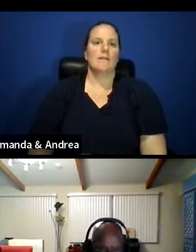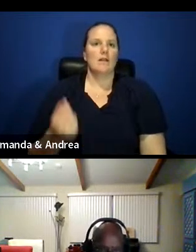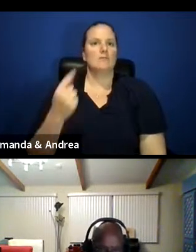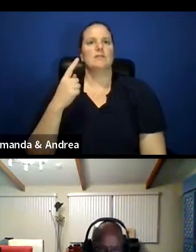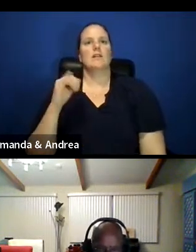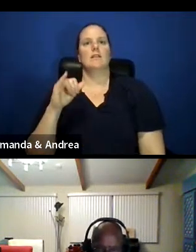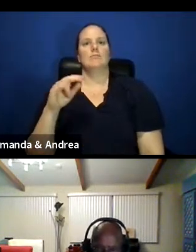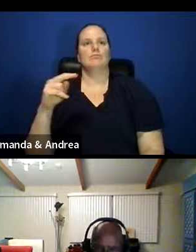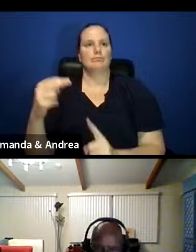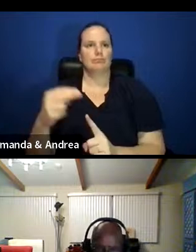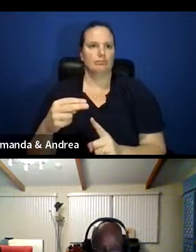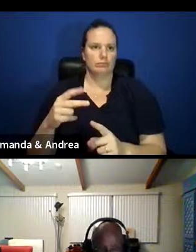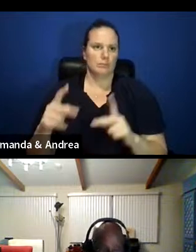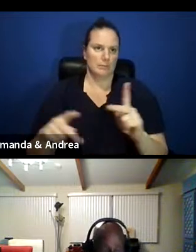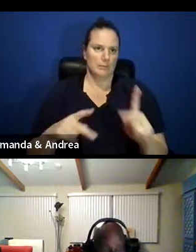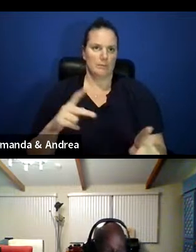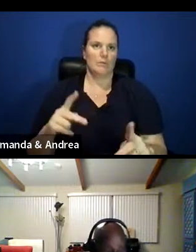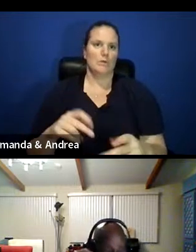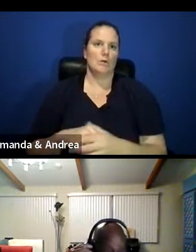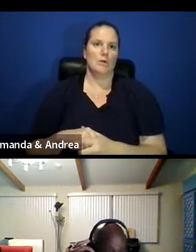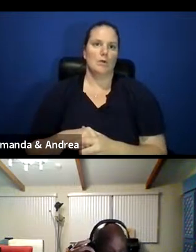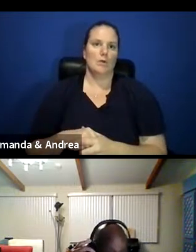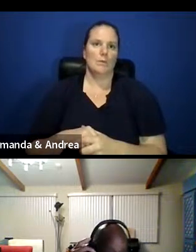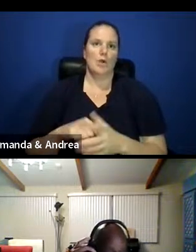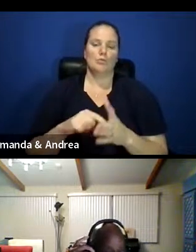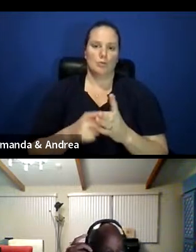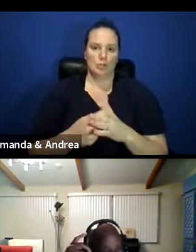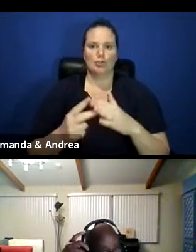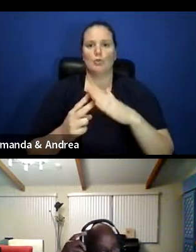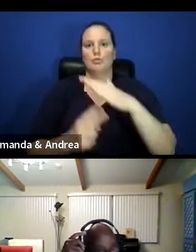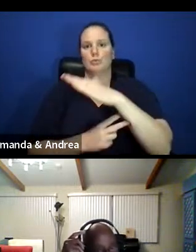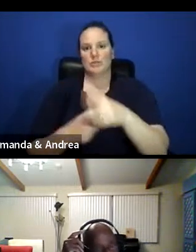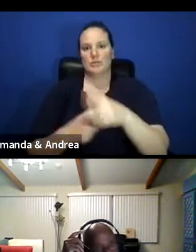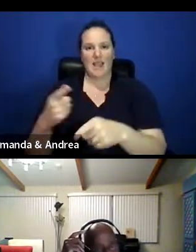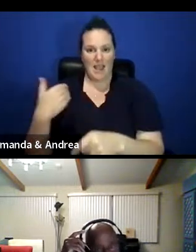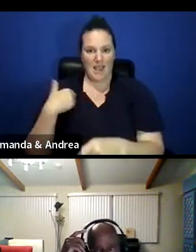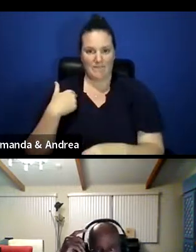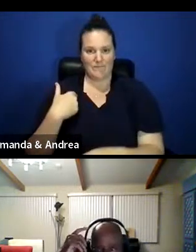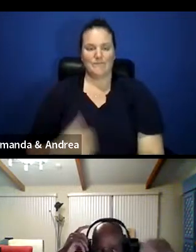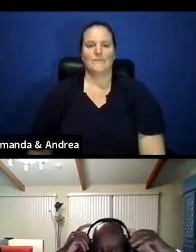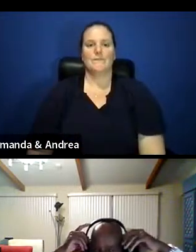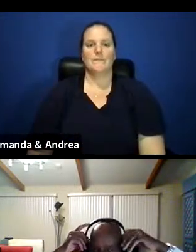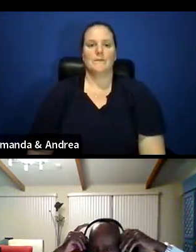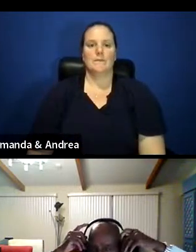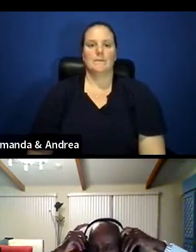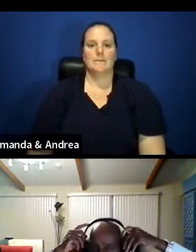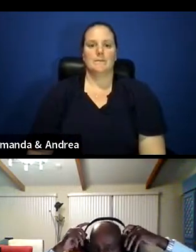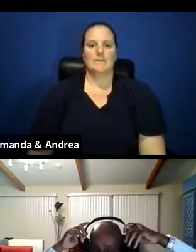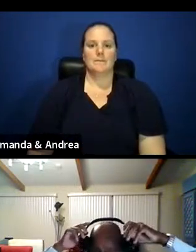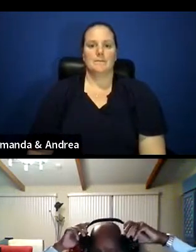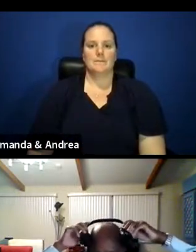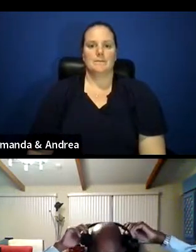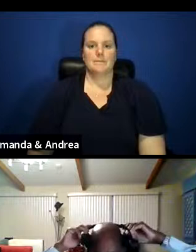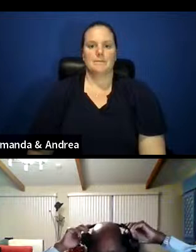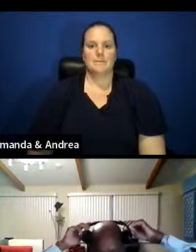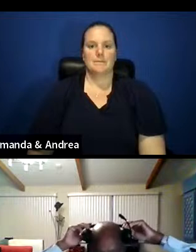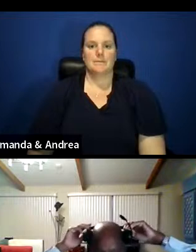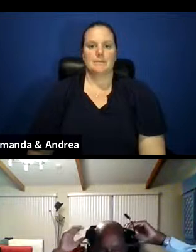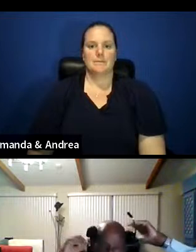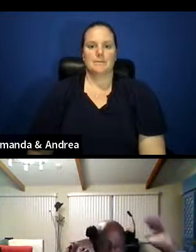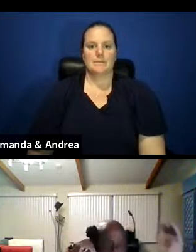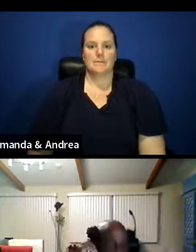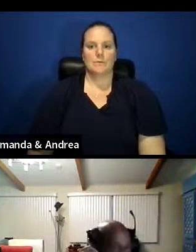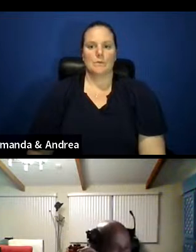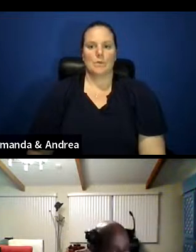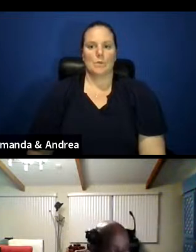folks who put the original bridge there had. And what it also makes